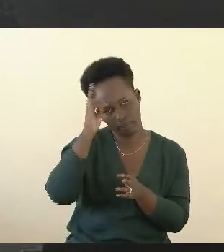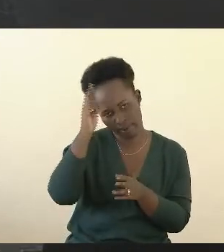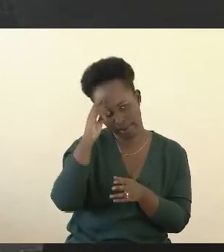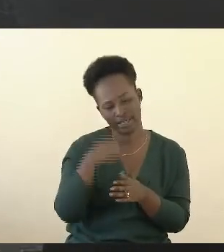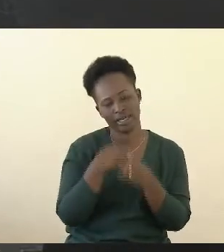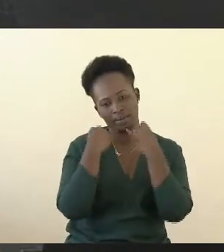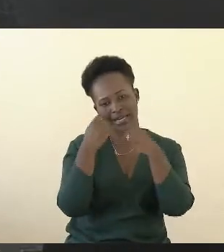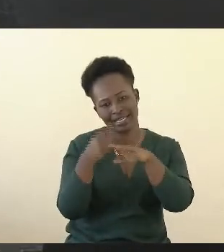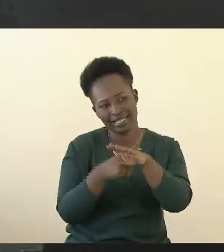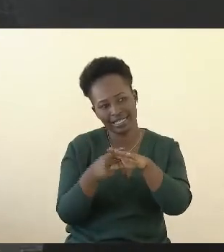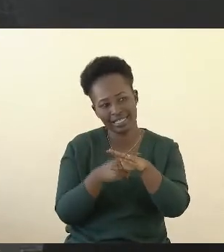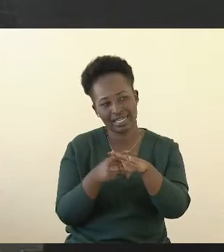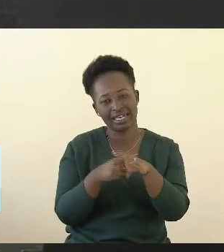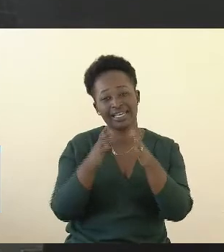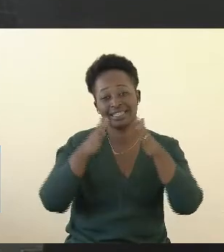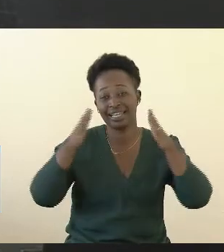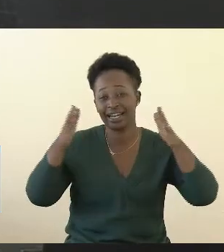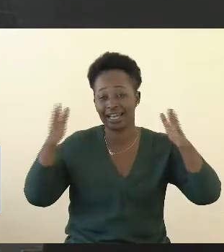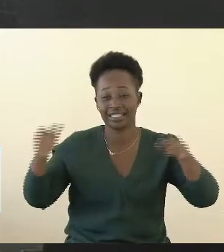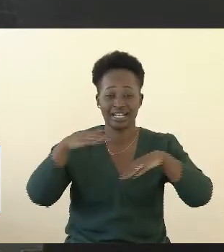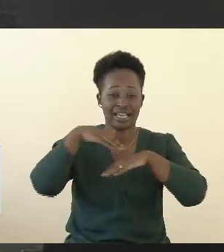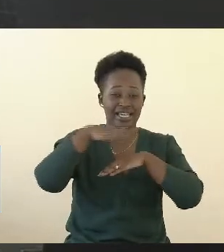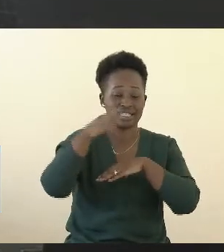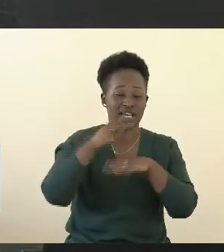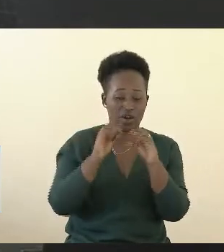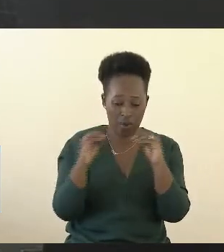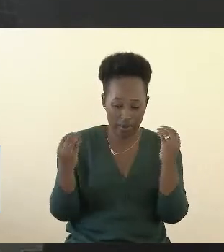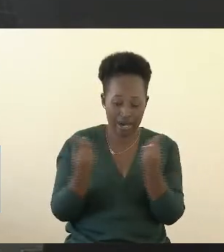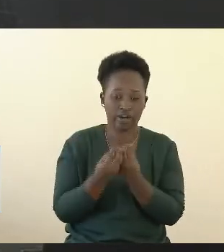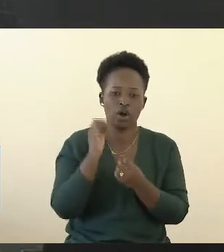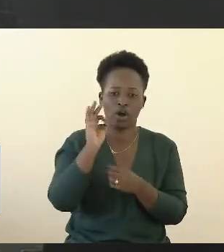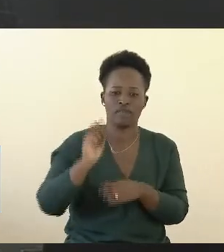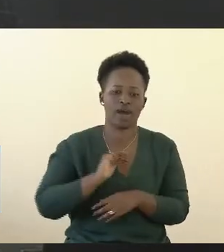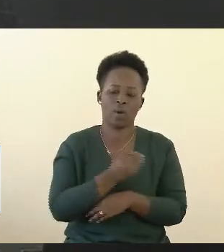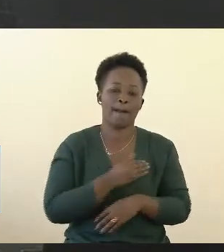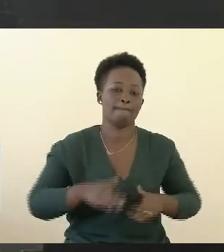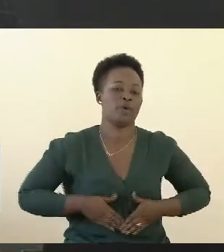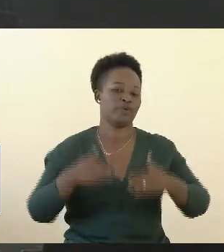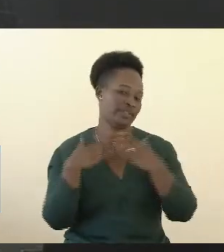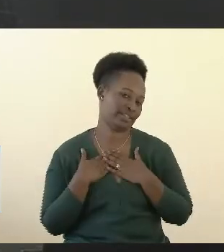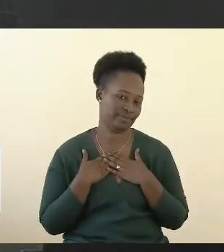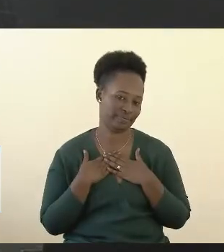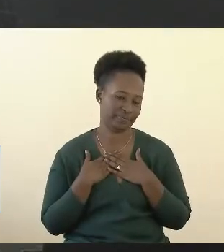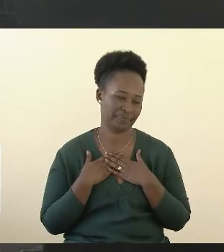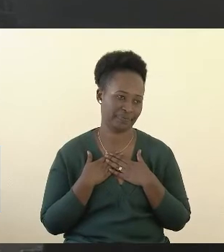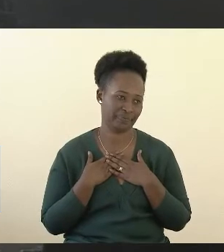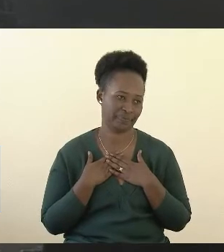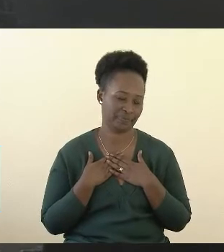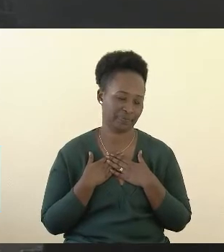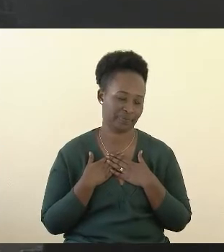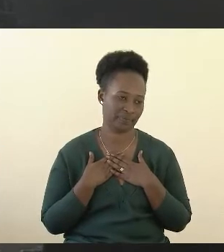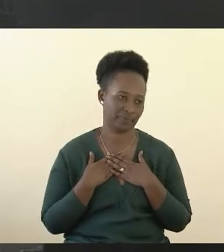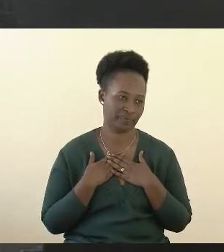the skin is the largest external organ of our body. All right? So